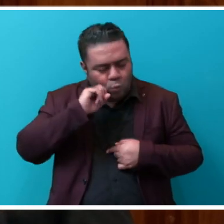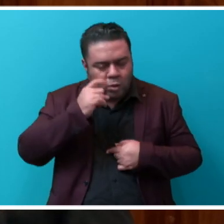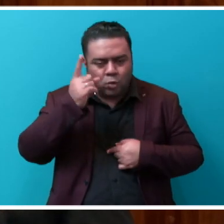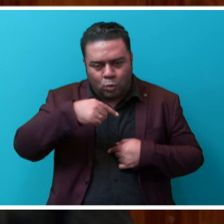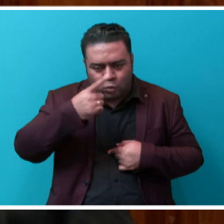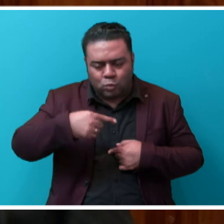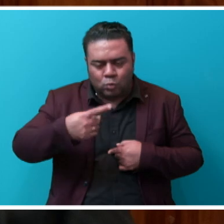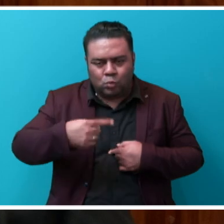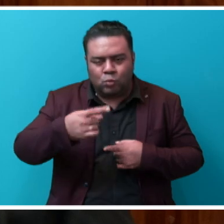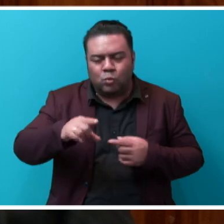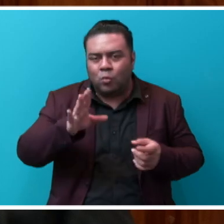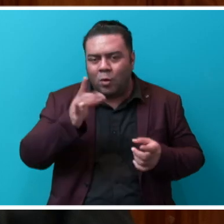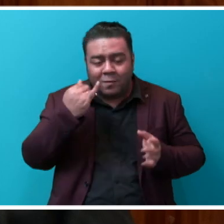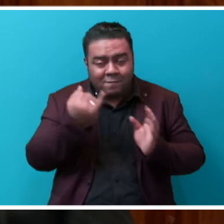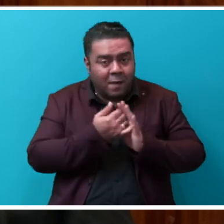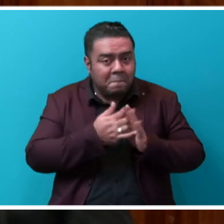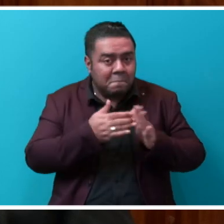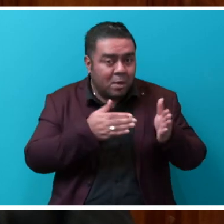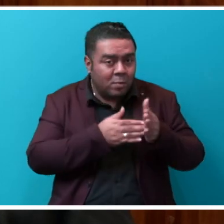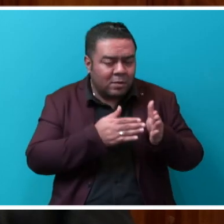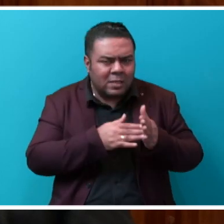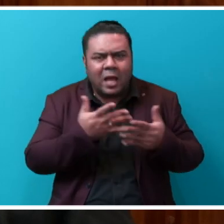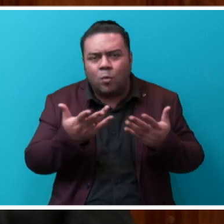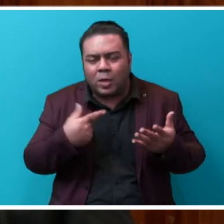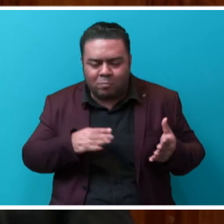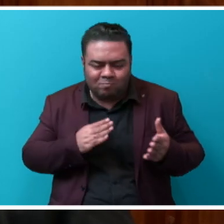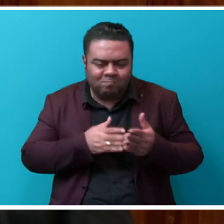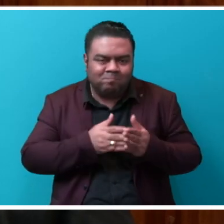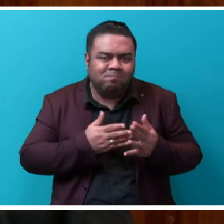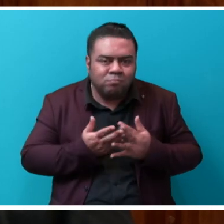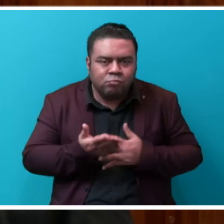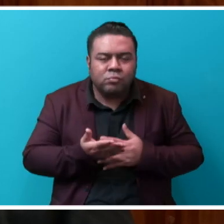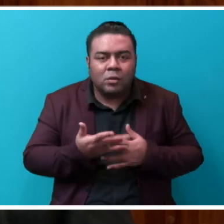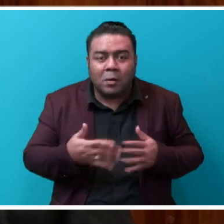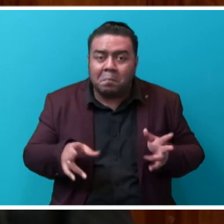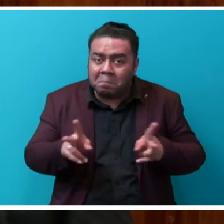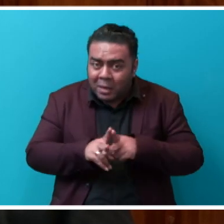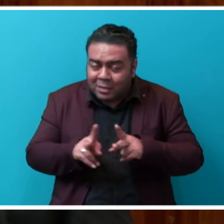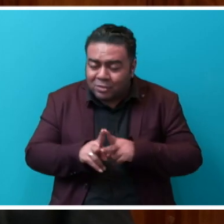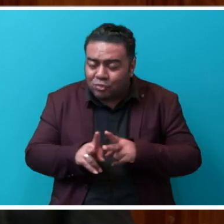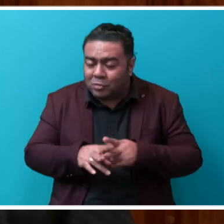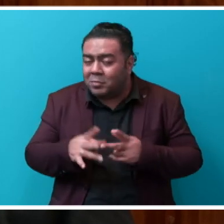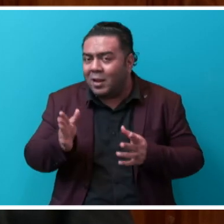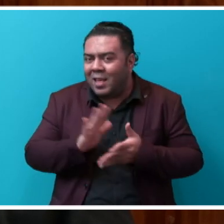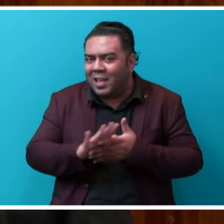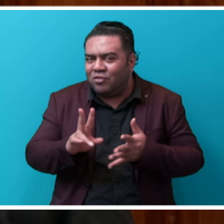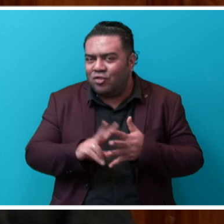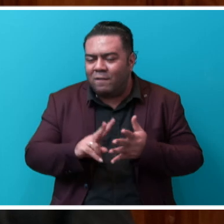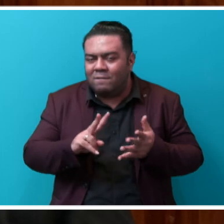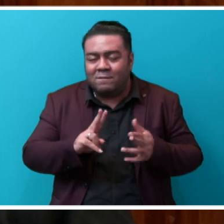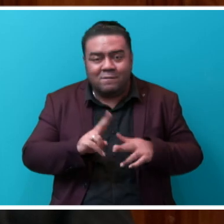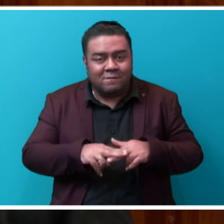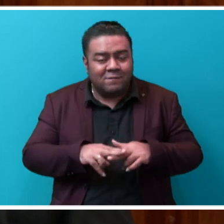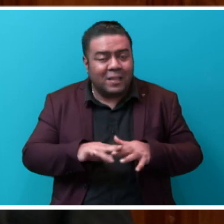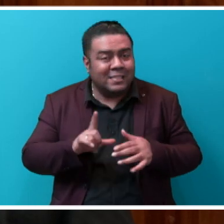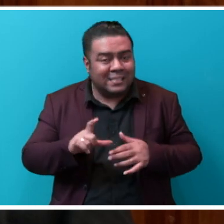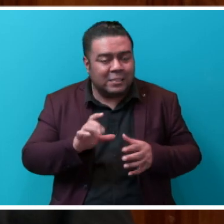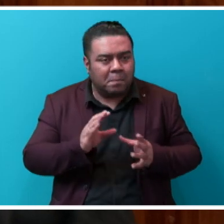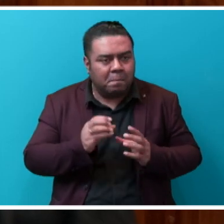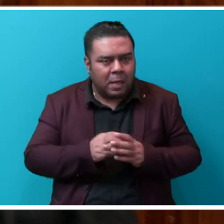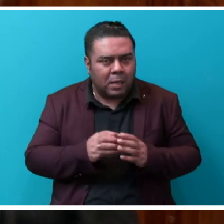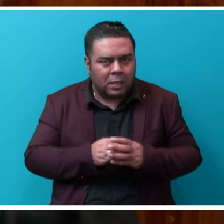barriers and work on innovative solutions such as the partnership with the HFC Bank. Number four,